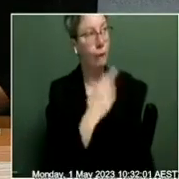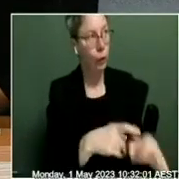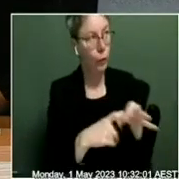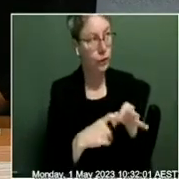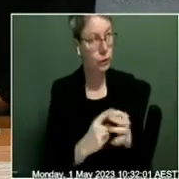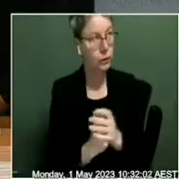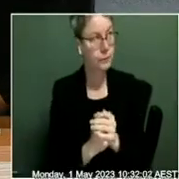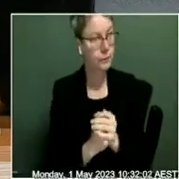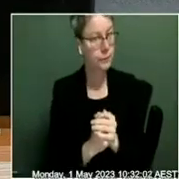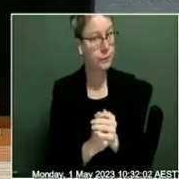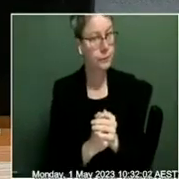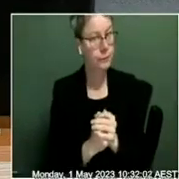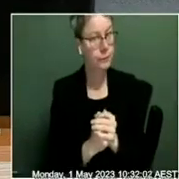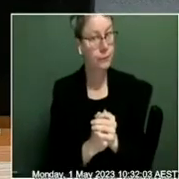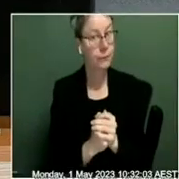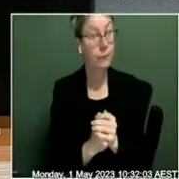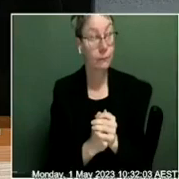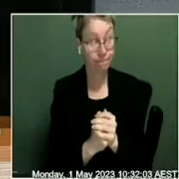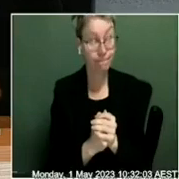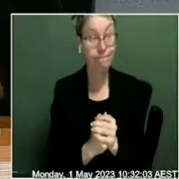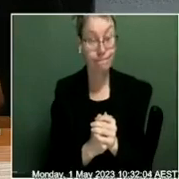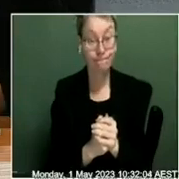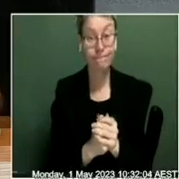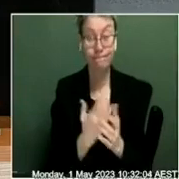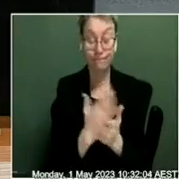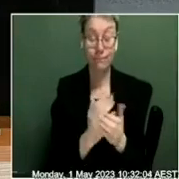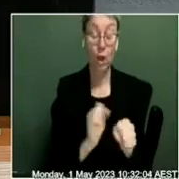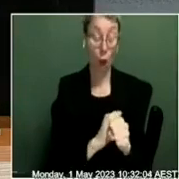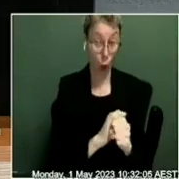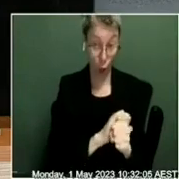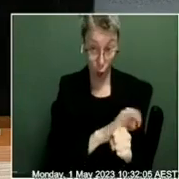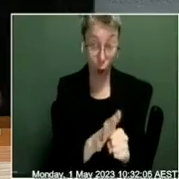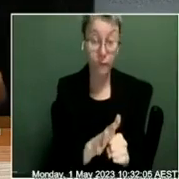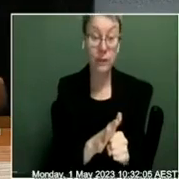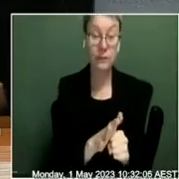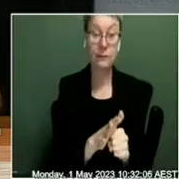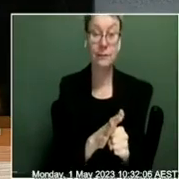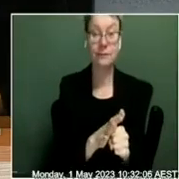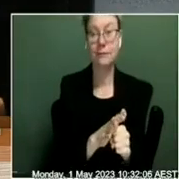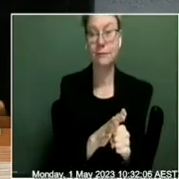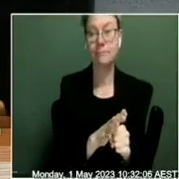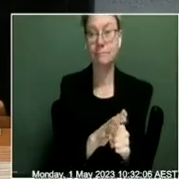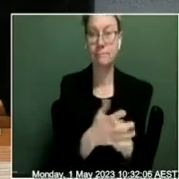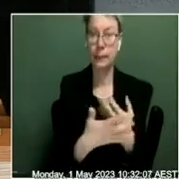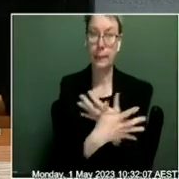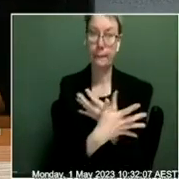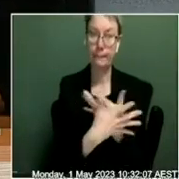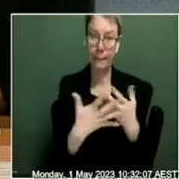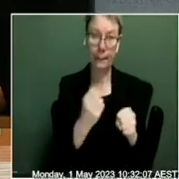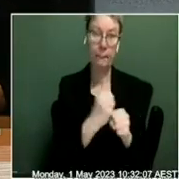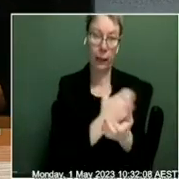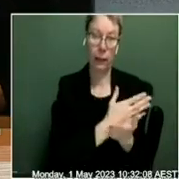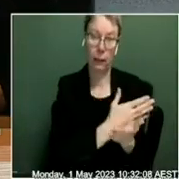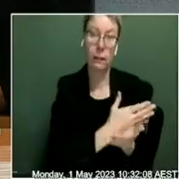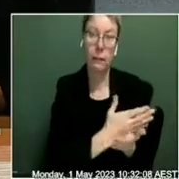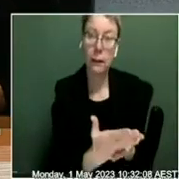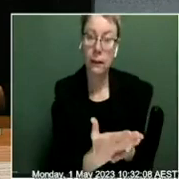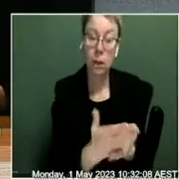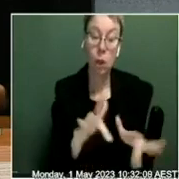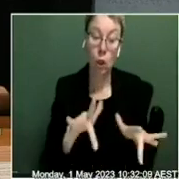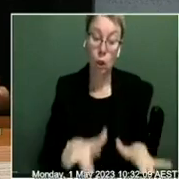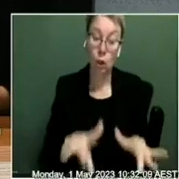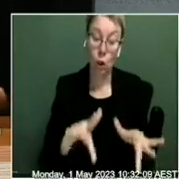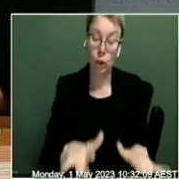significantly to the delays that we've experienced in the decriminalisation of public intoxication and standing up the health-led